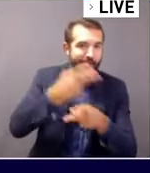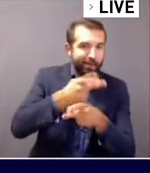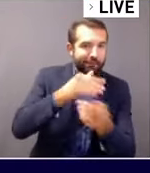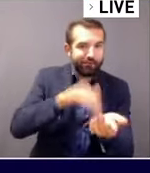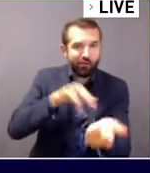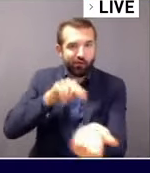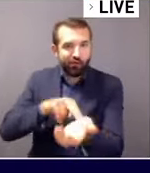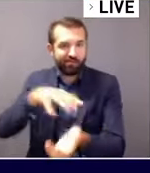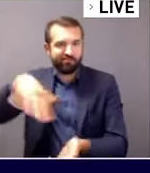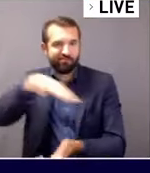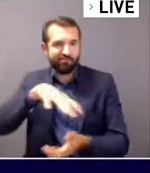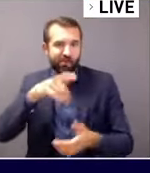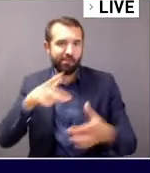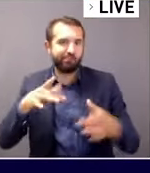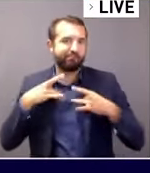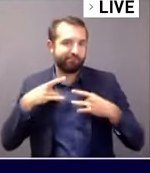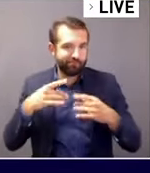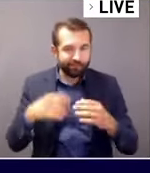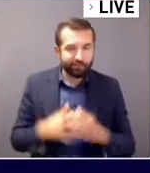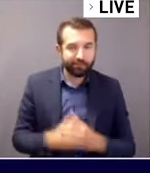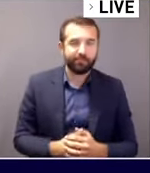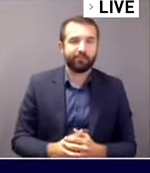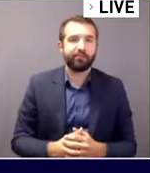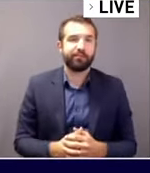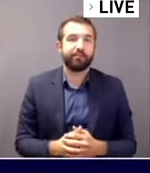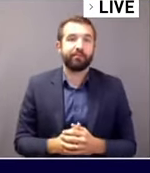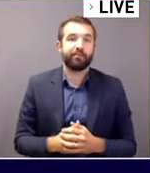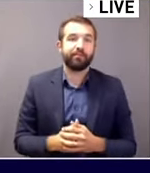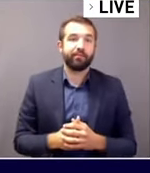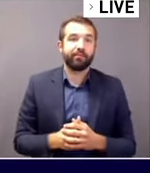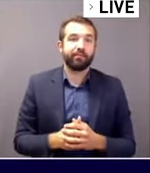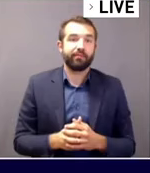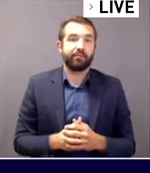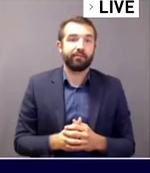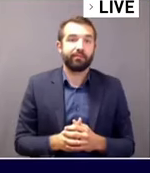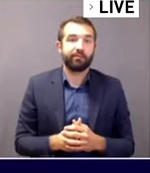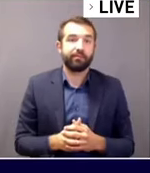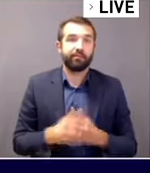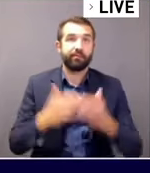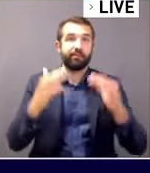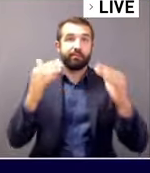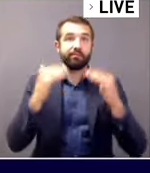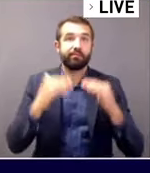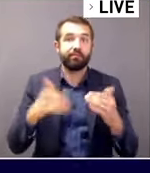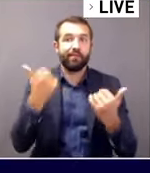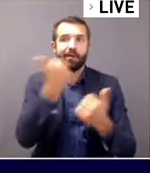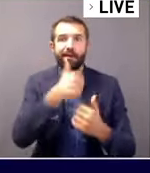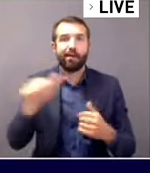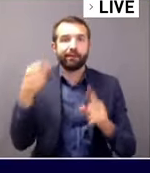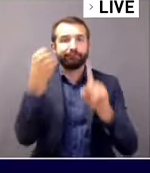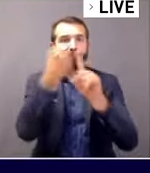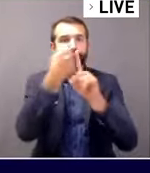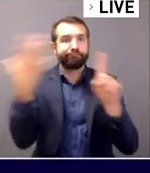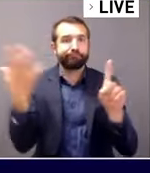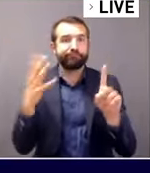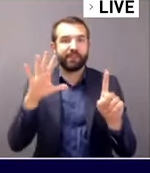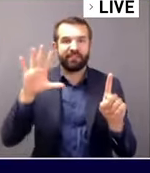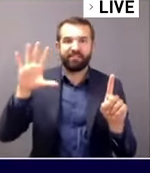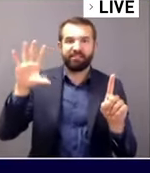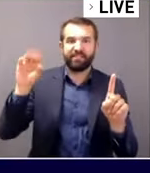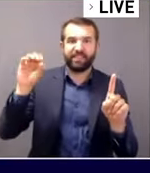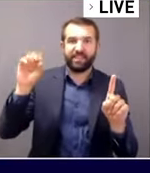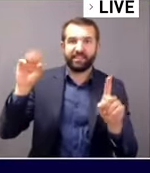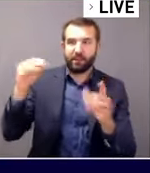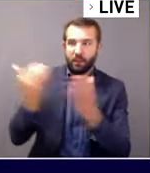I'd like to take a moment to provide a little bit of context around the 50 new cases that Maine CDC is reporting